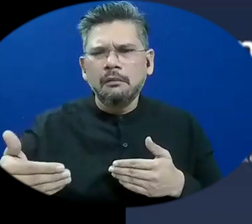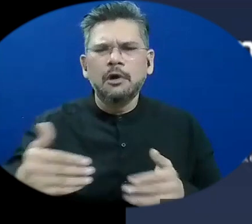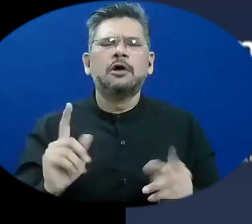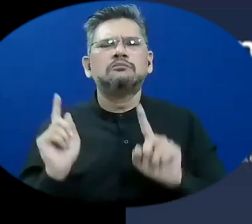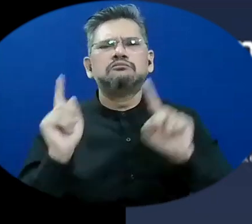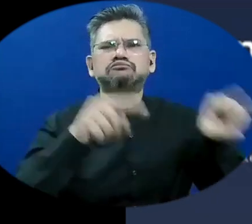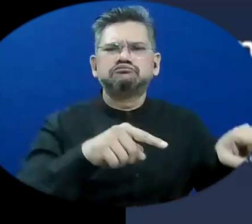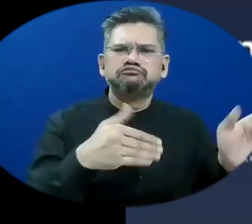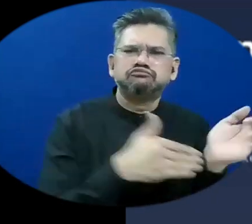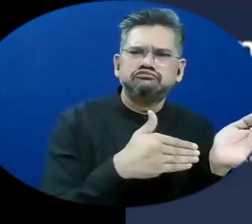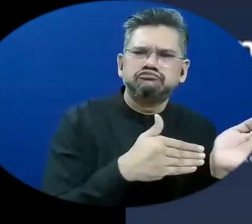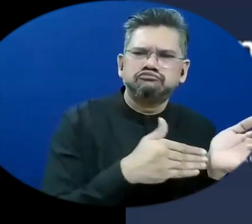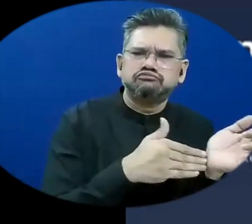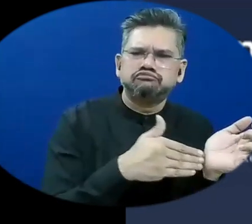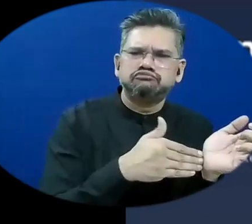sort of